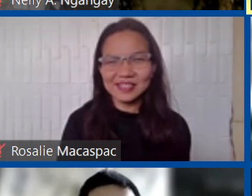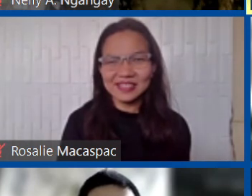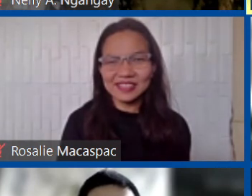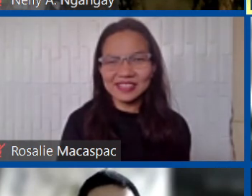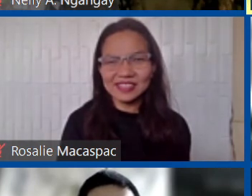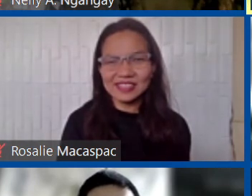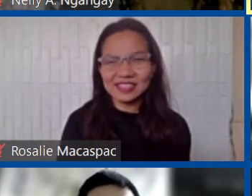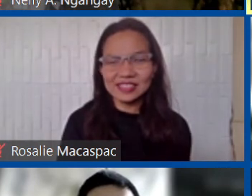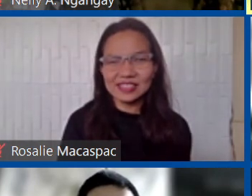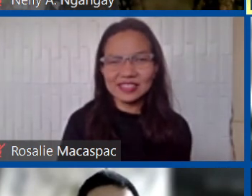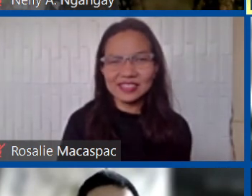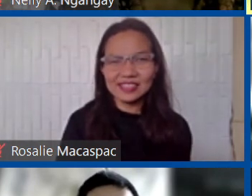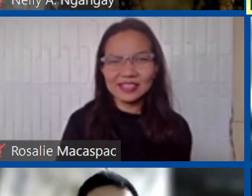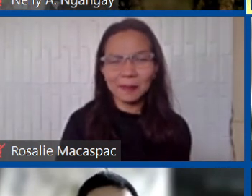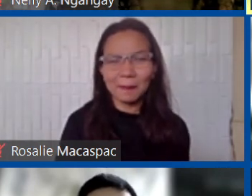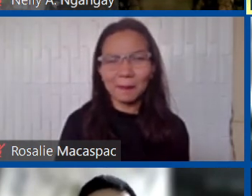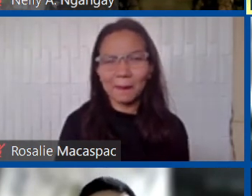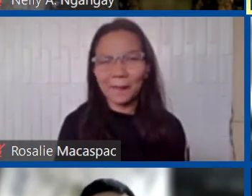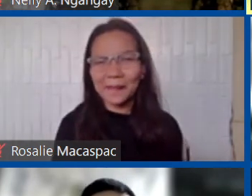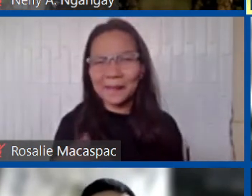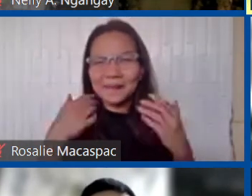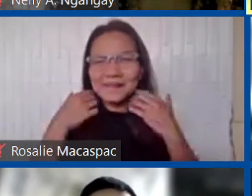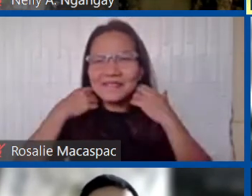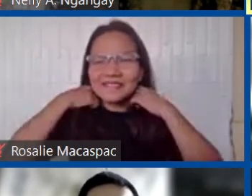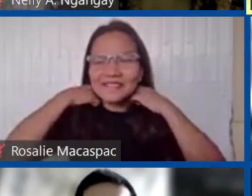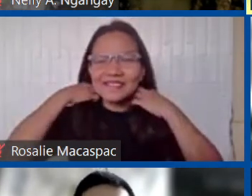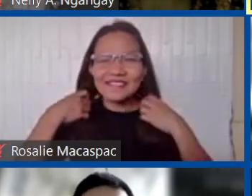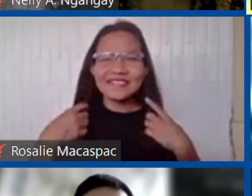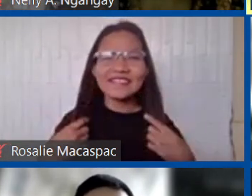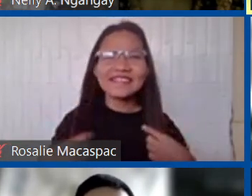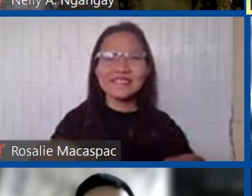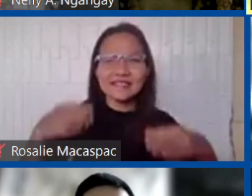Okay. Isa pa daw po.